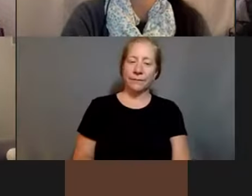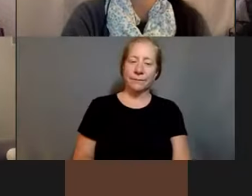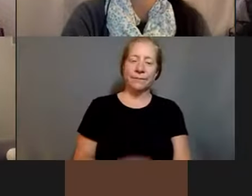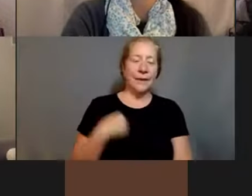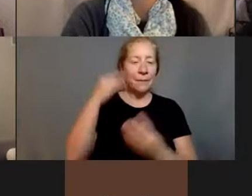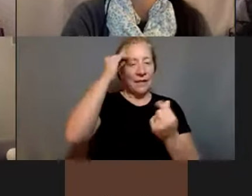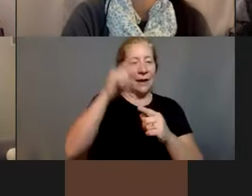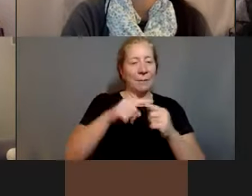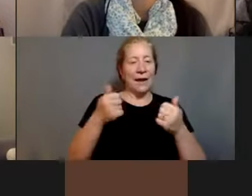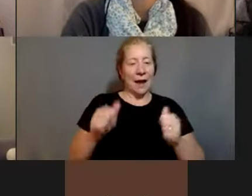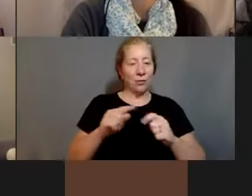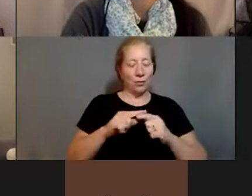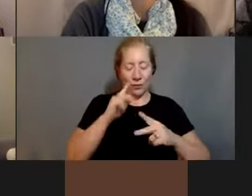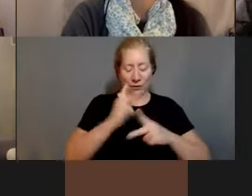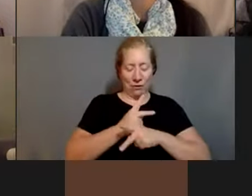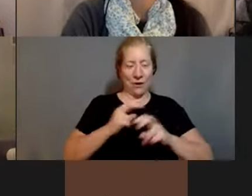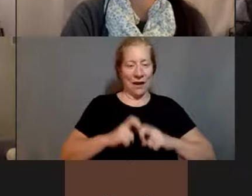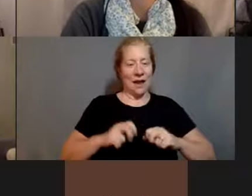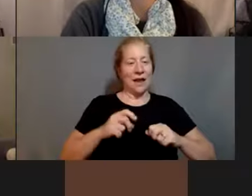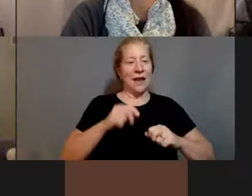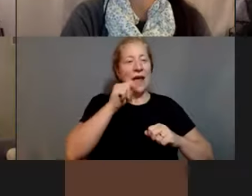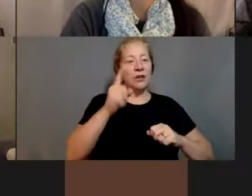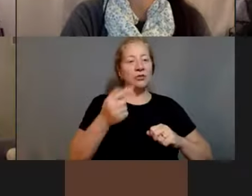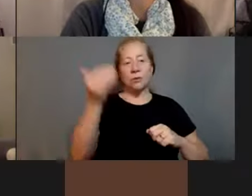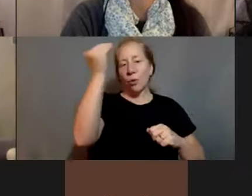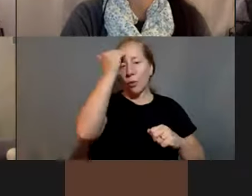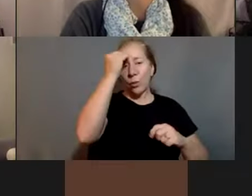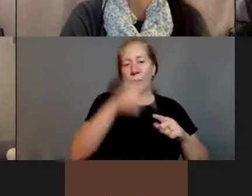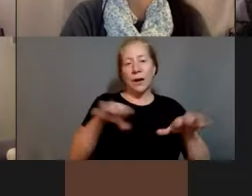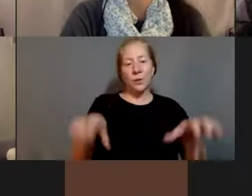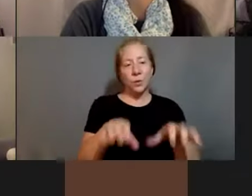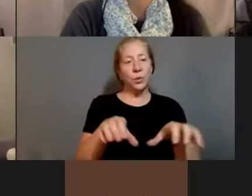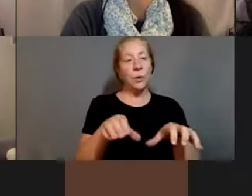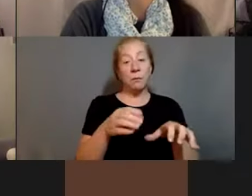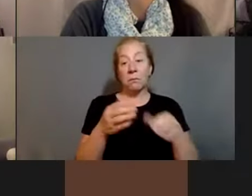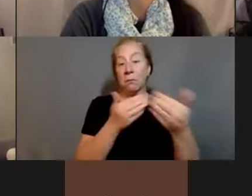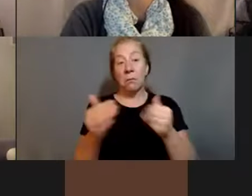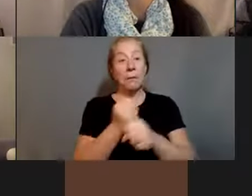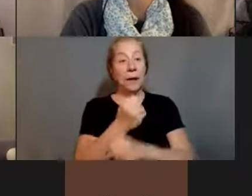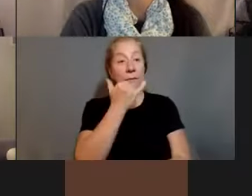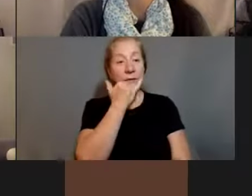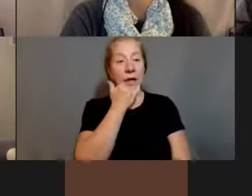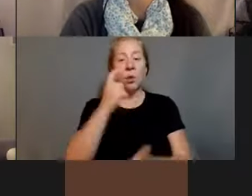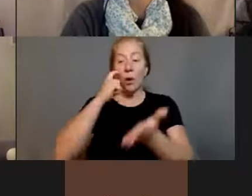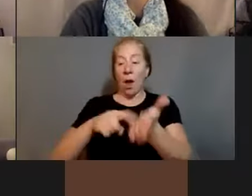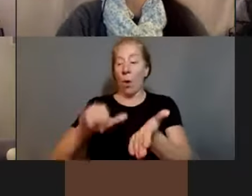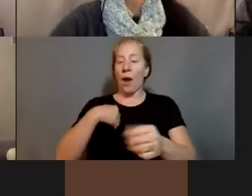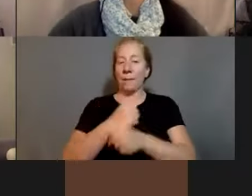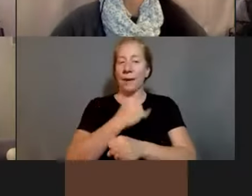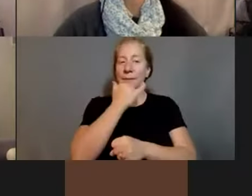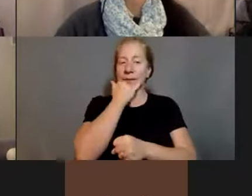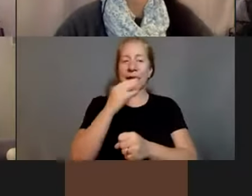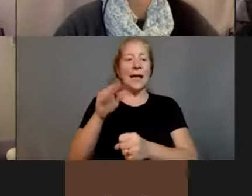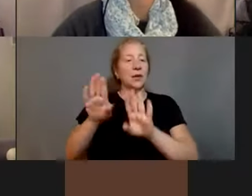get grounded, but also like do something about it, and that it's okay to make mistakes. You can acknowledge that and how important that is for kids to